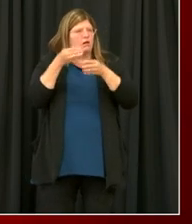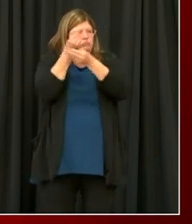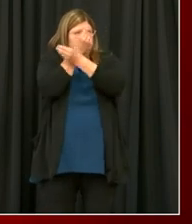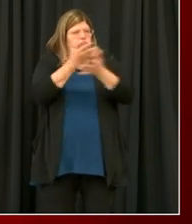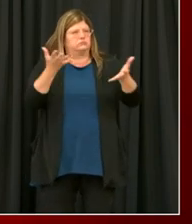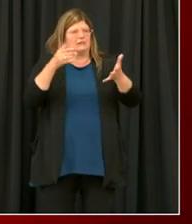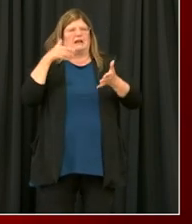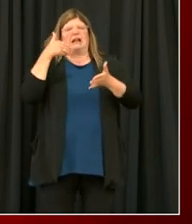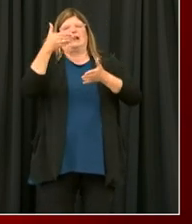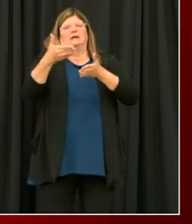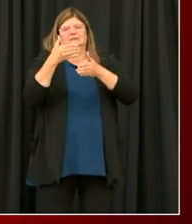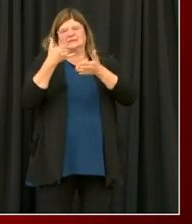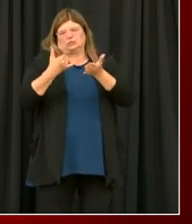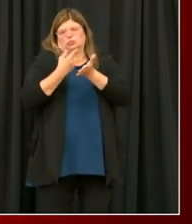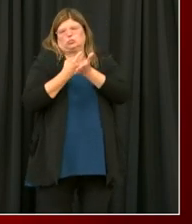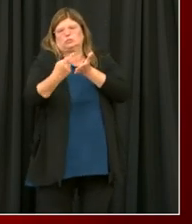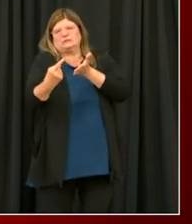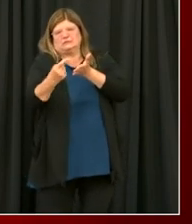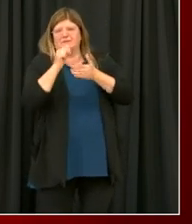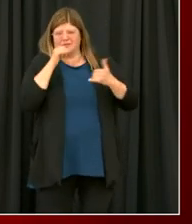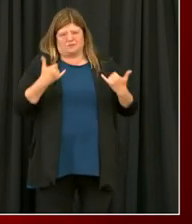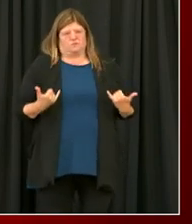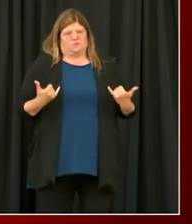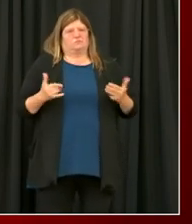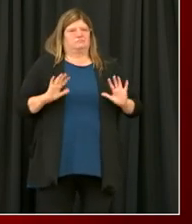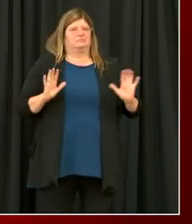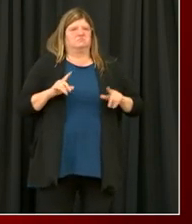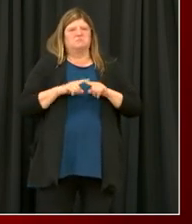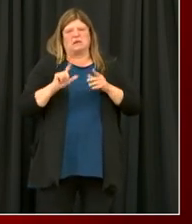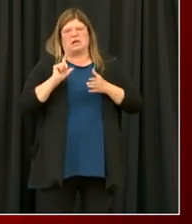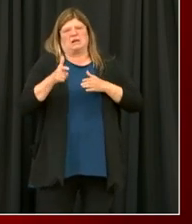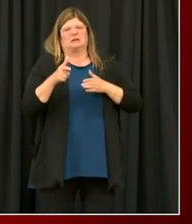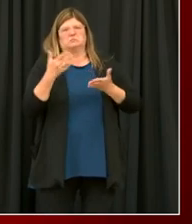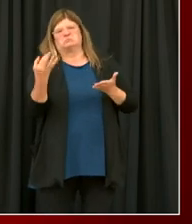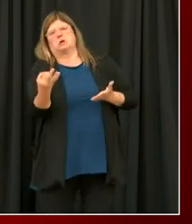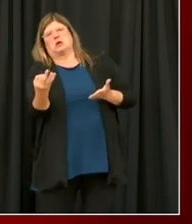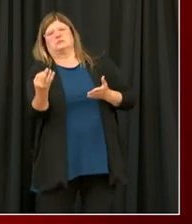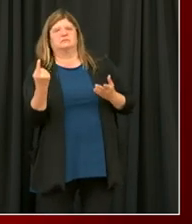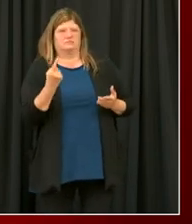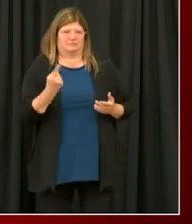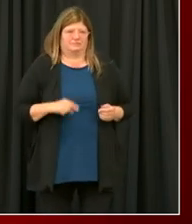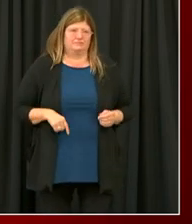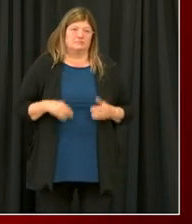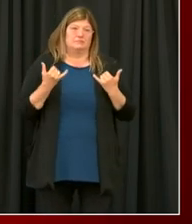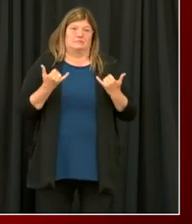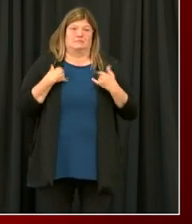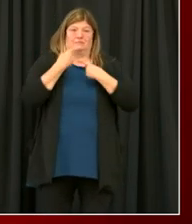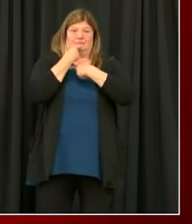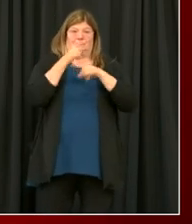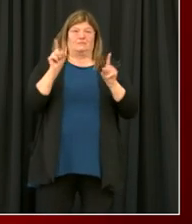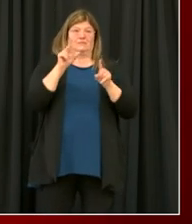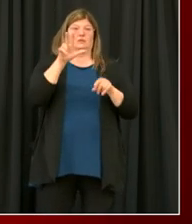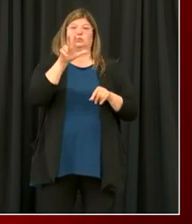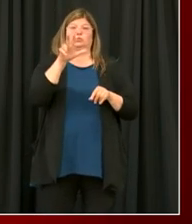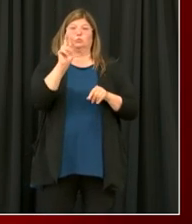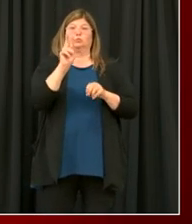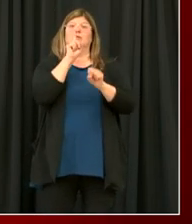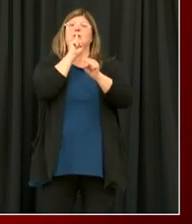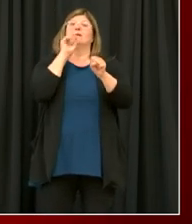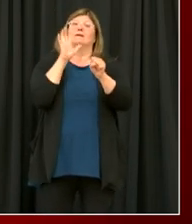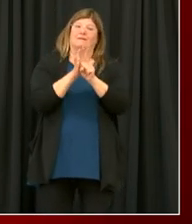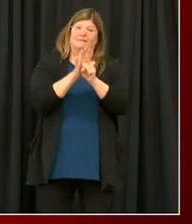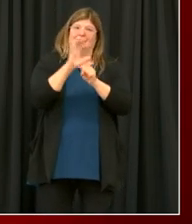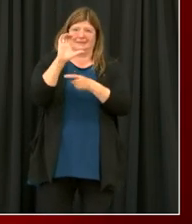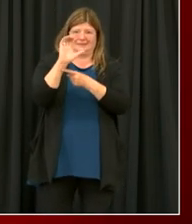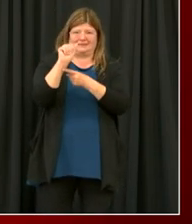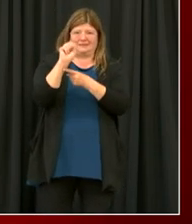week. This morning, we announced 32 confirmed cases of COVID-19, bringing